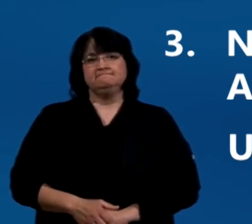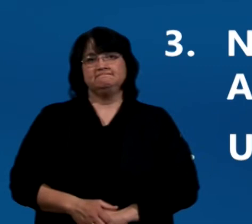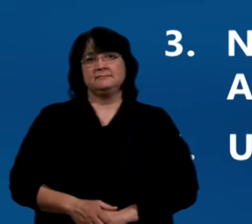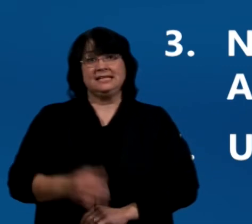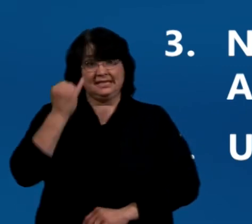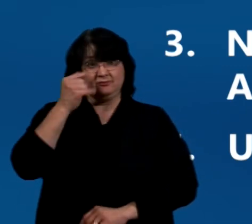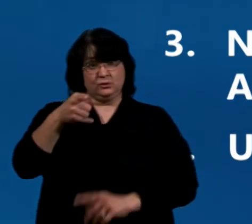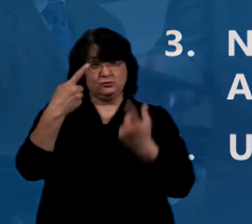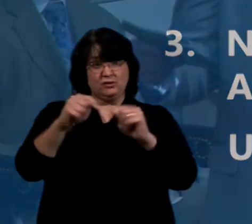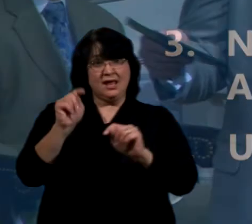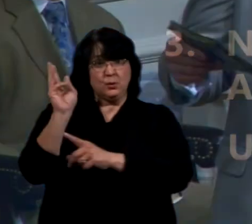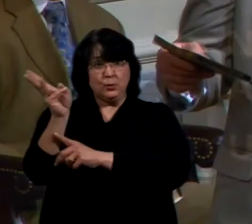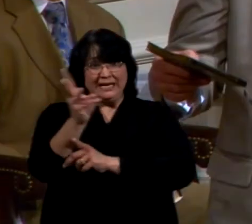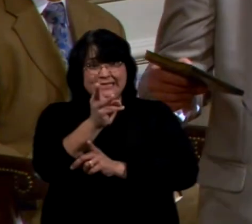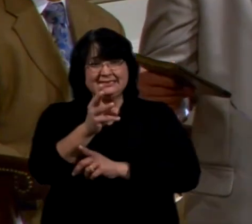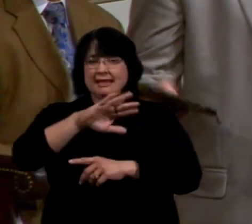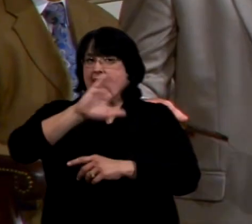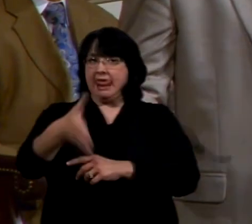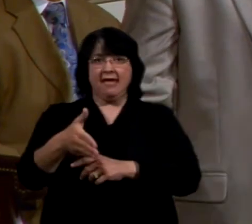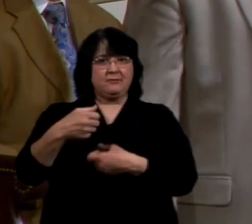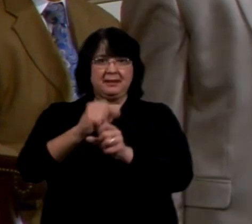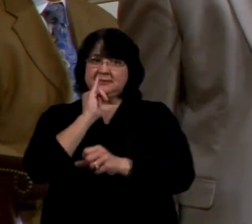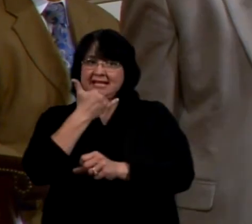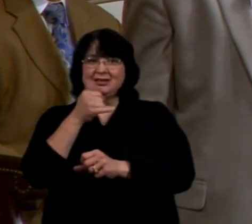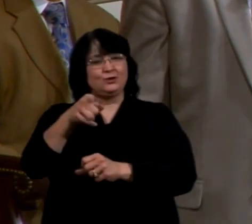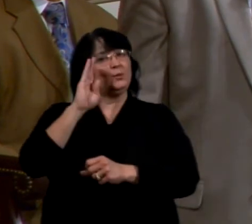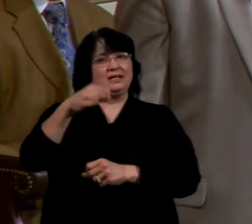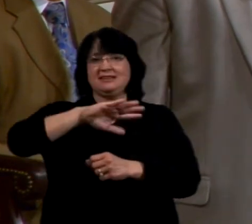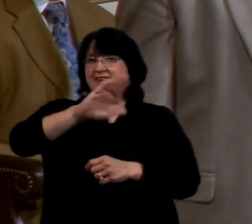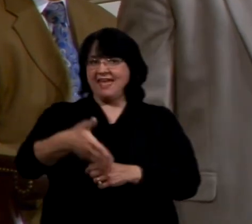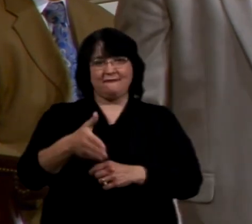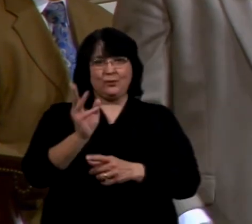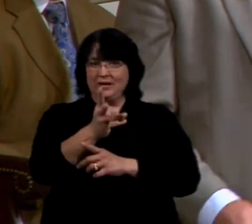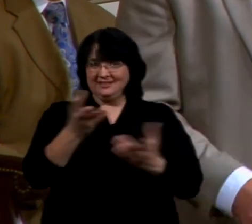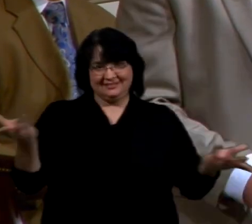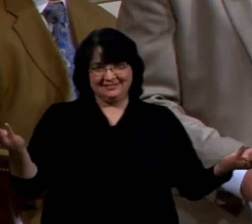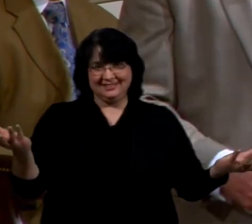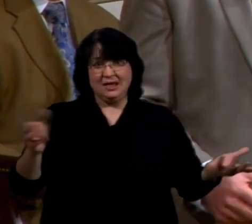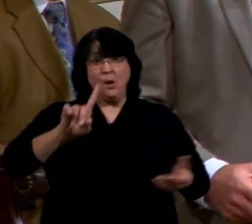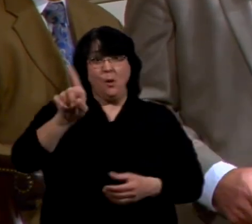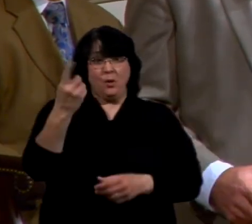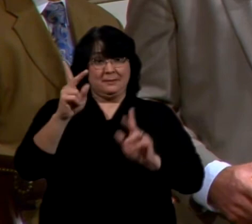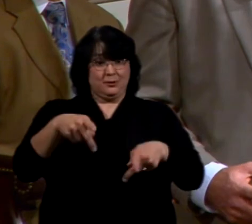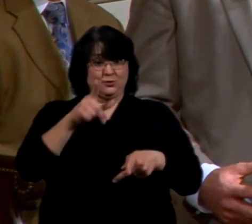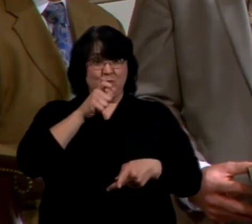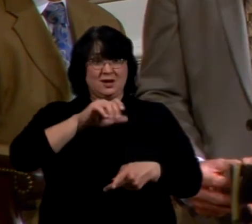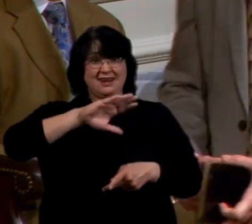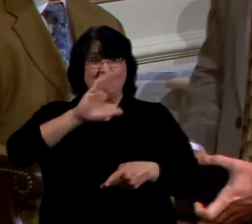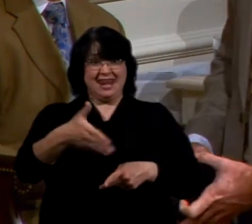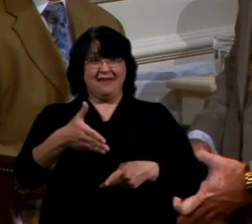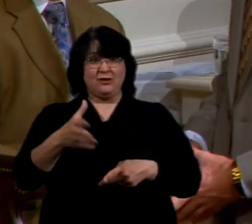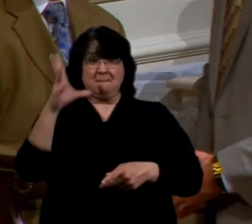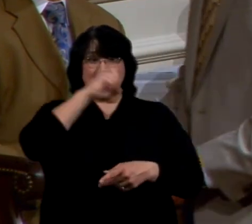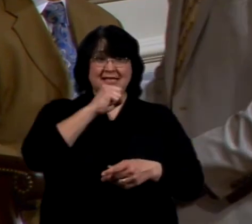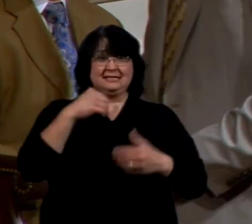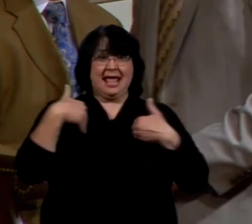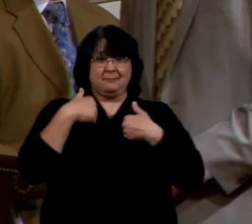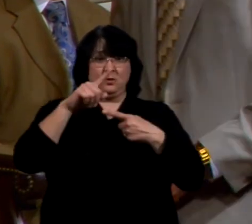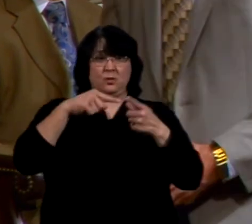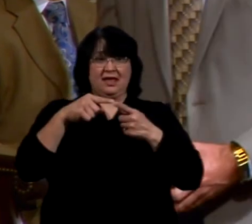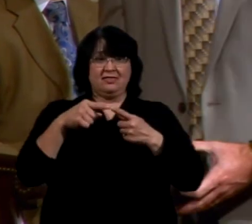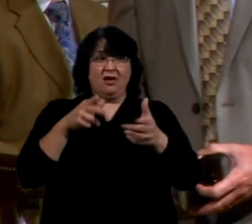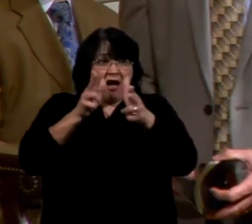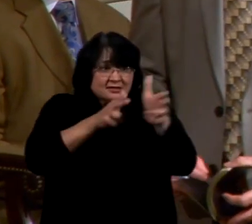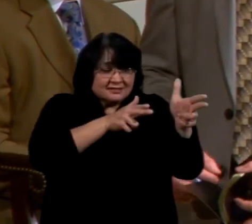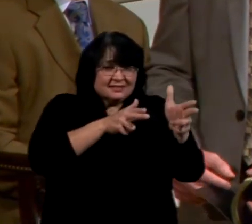If you're going to try to witness and never mess up, you'll never witness. The only person that ain't ever missed an animal when they're hunting is